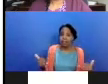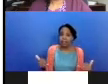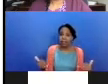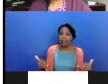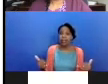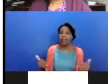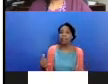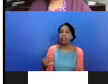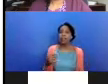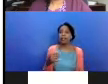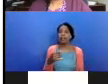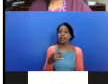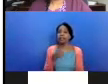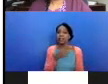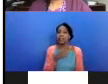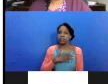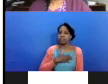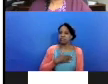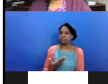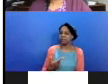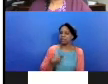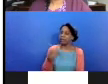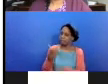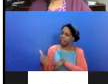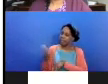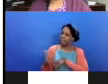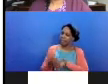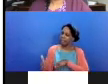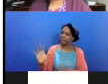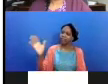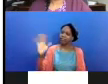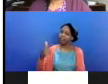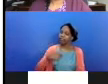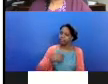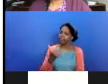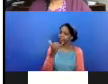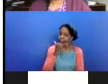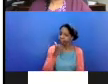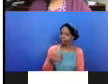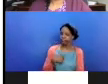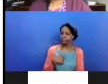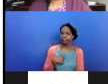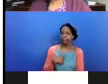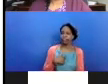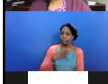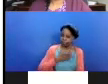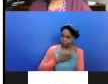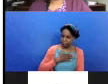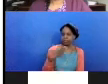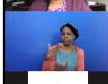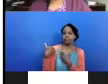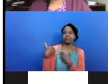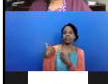was blaming you, and that was wrong. That was wrong for me to be doing that. That was my responsibility. That was my